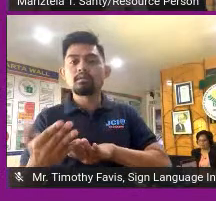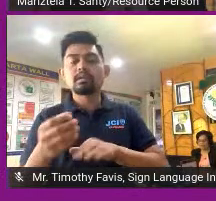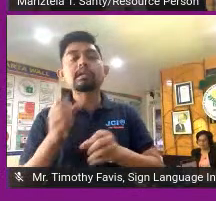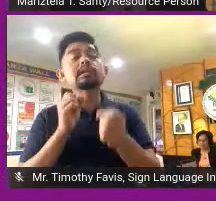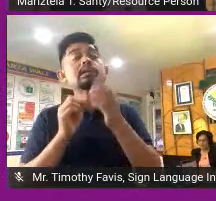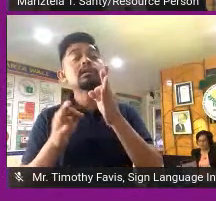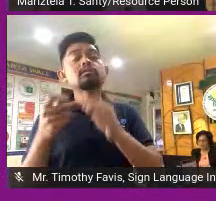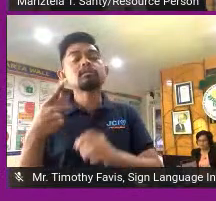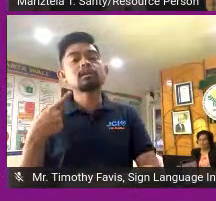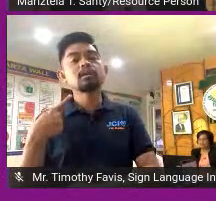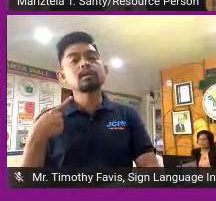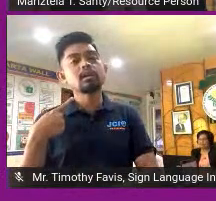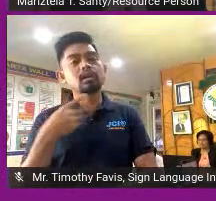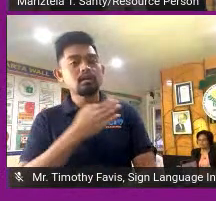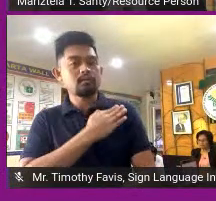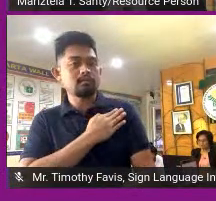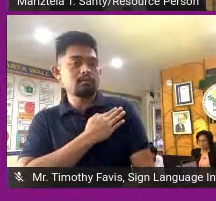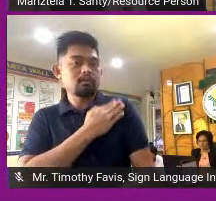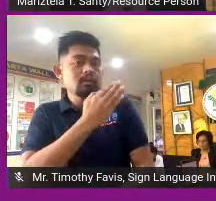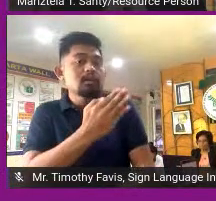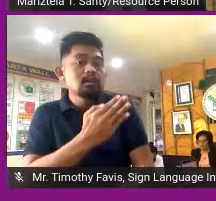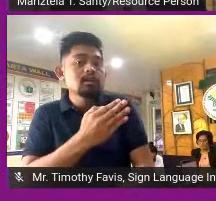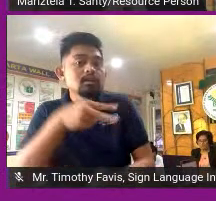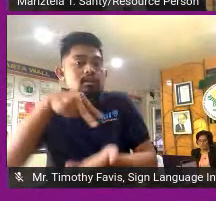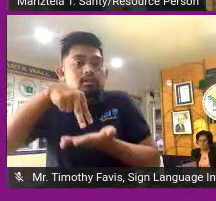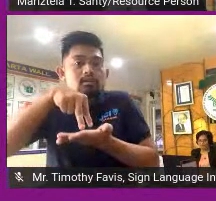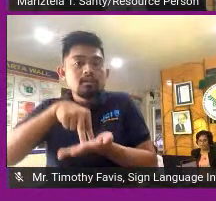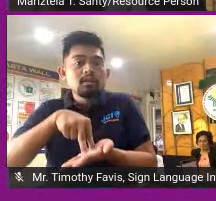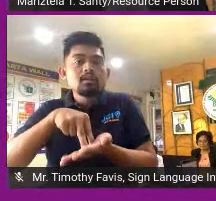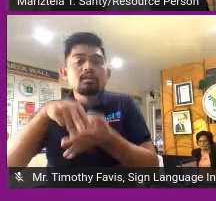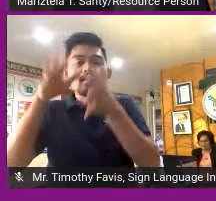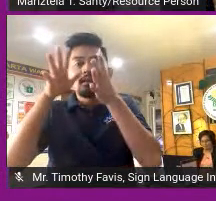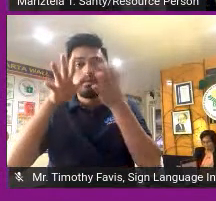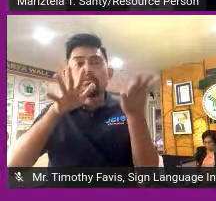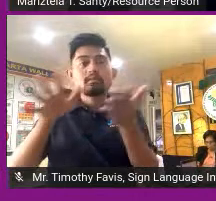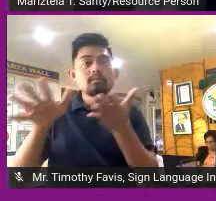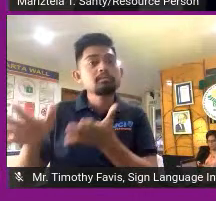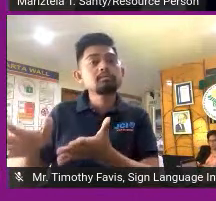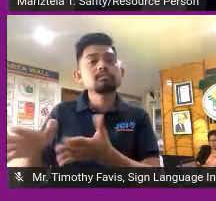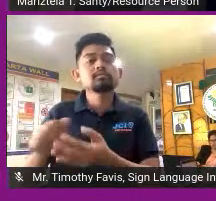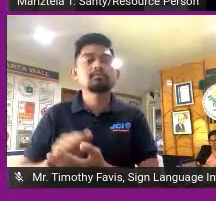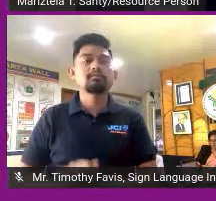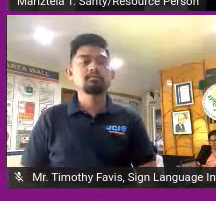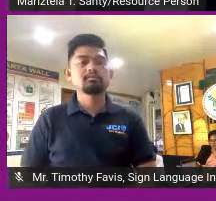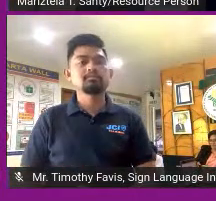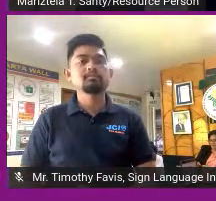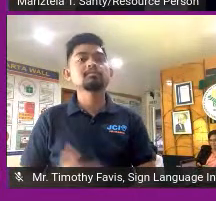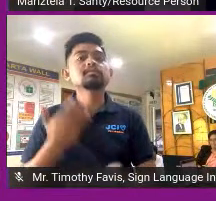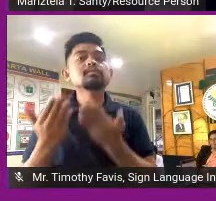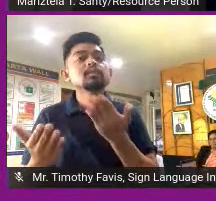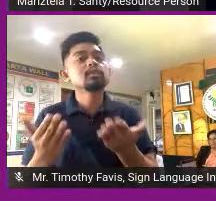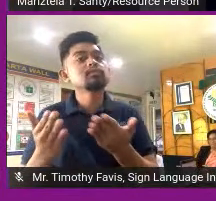enough, courage and strength to leave him, I would not have got flowers today.